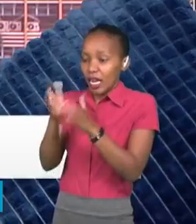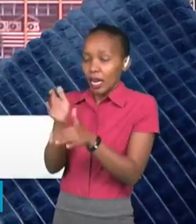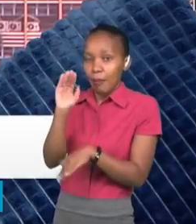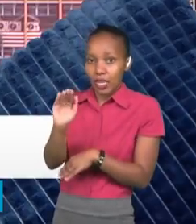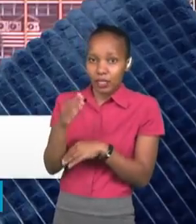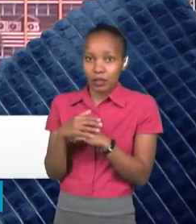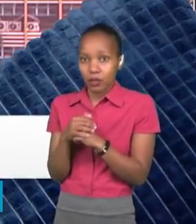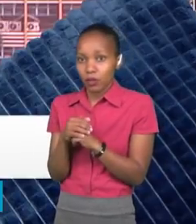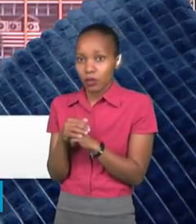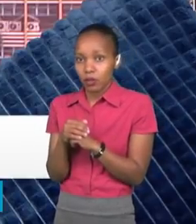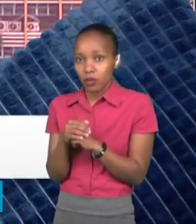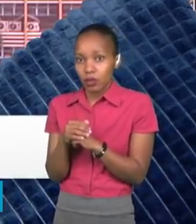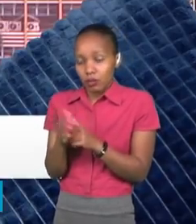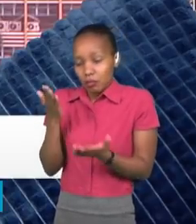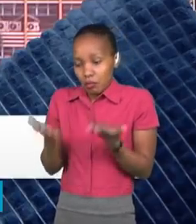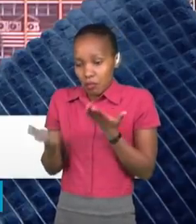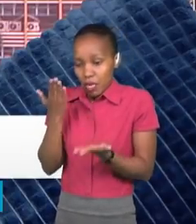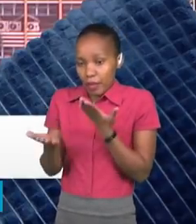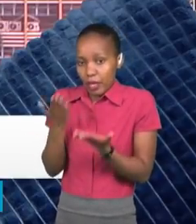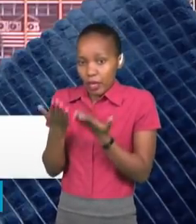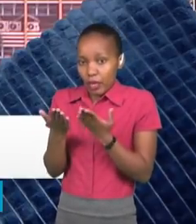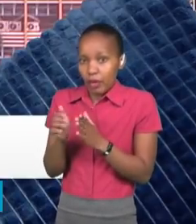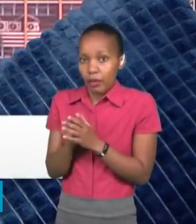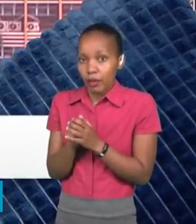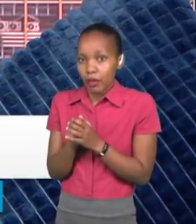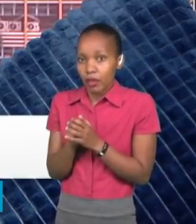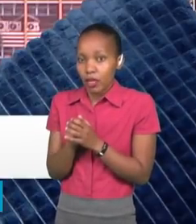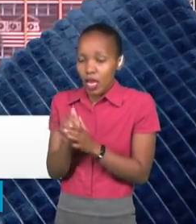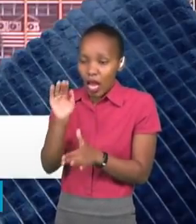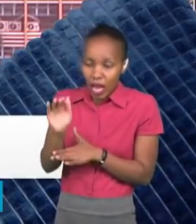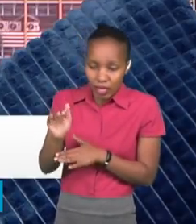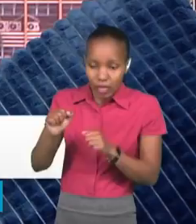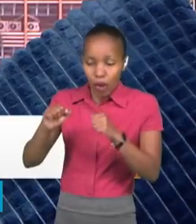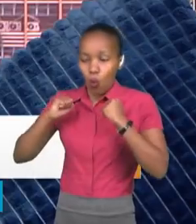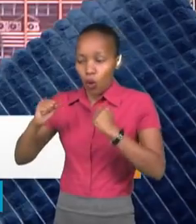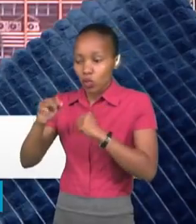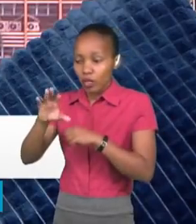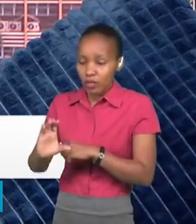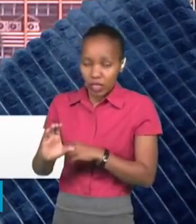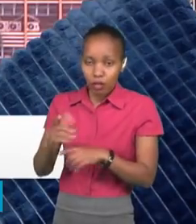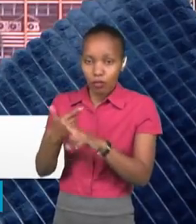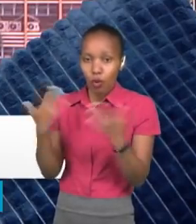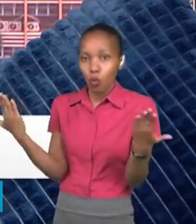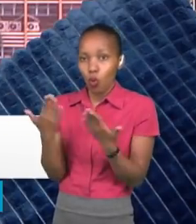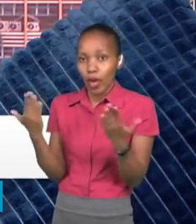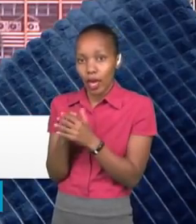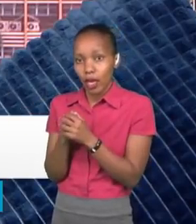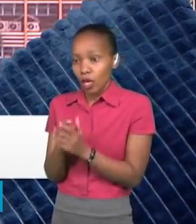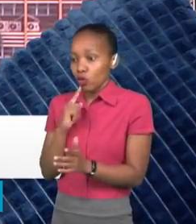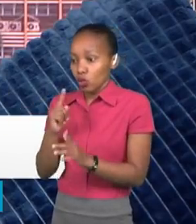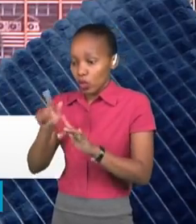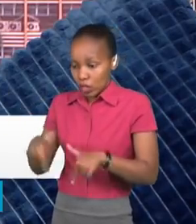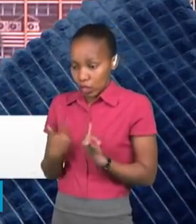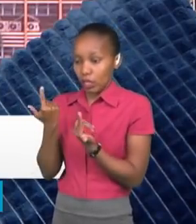themselves, maybe borrowing a leaf from where Wazito is coming from. Isn't it time for us to package ourselves